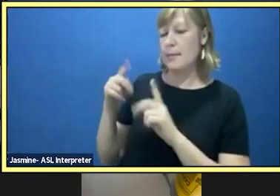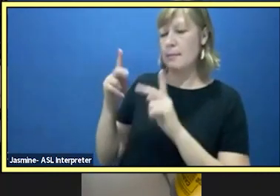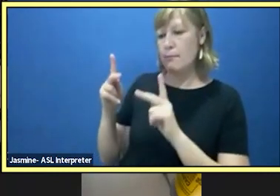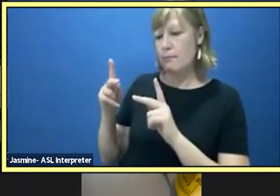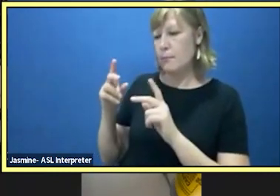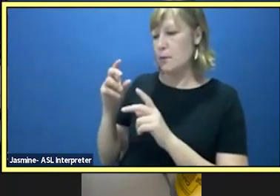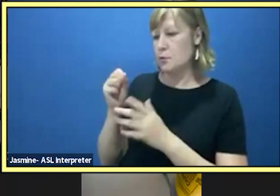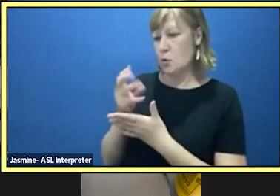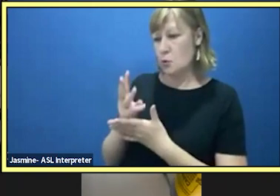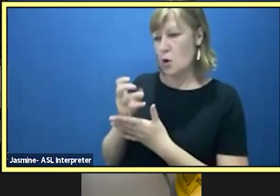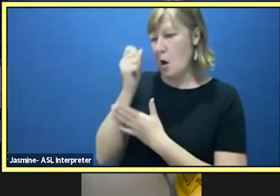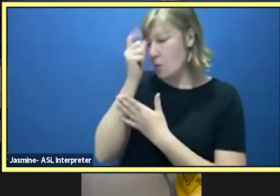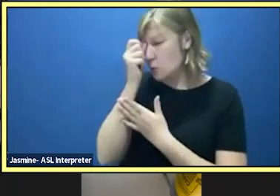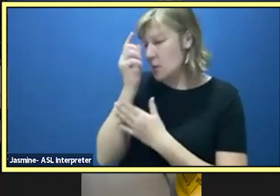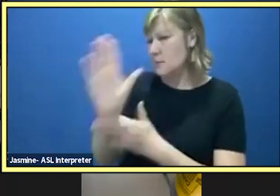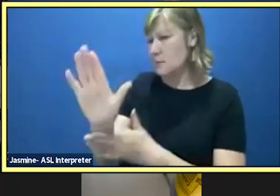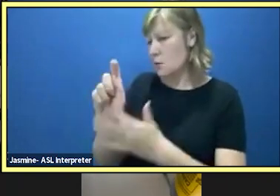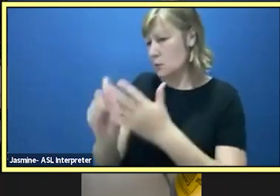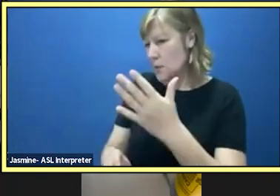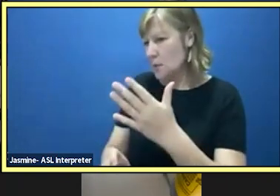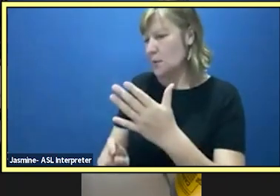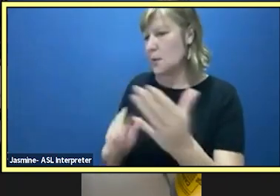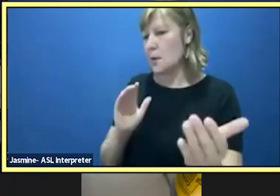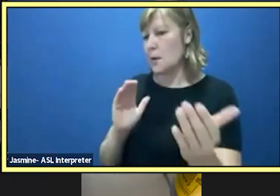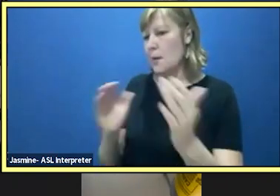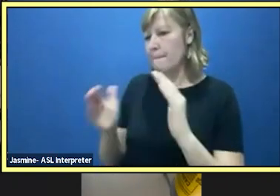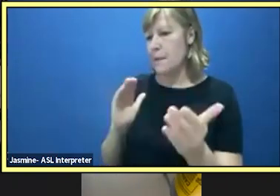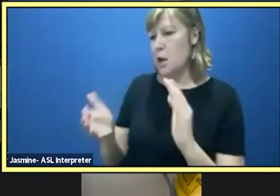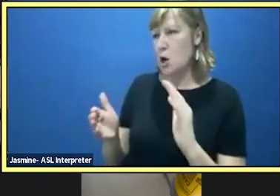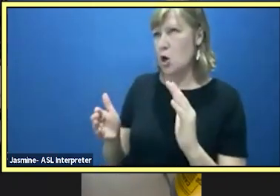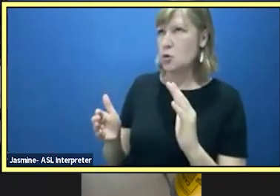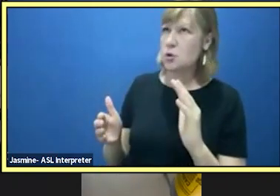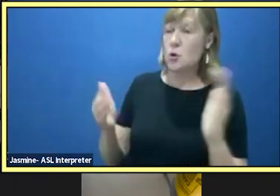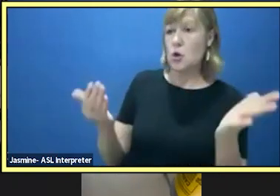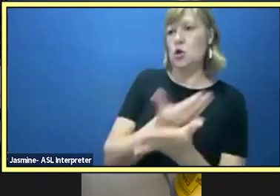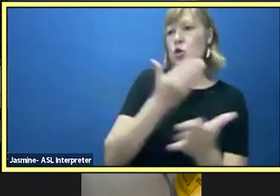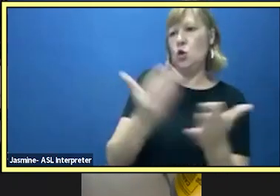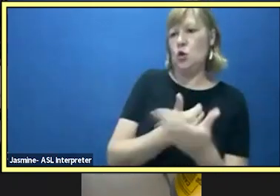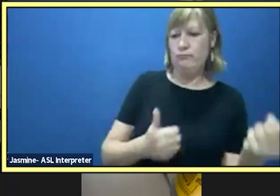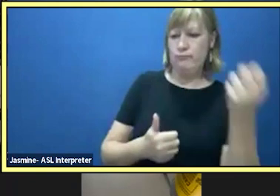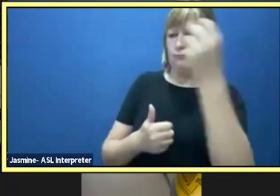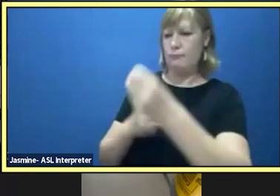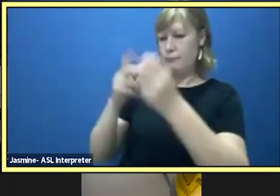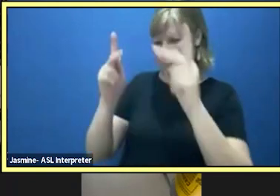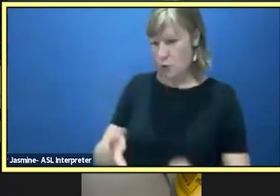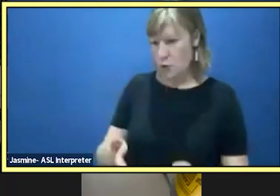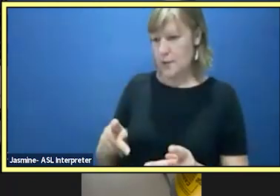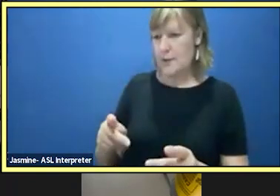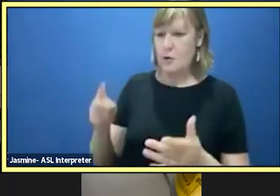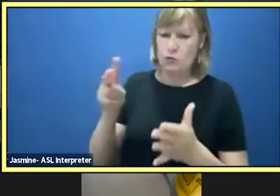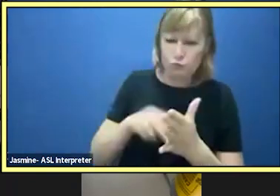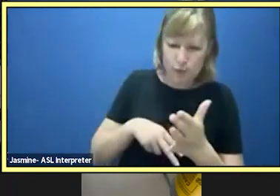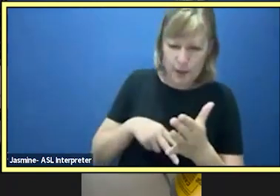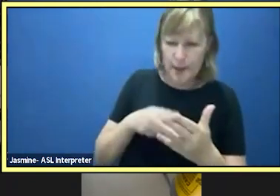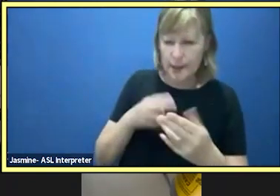summary in hopes that that individual is going to get a good picture of the individual that they're assisting.